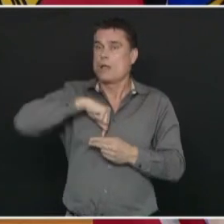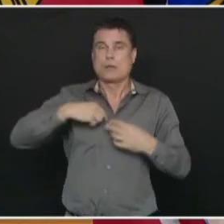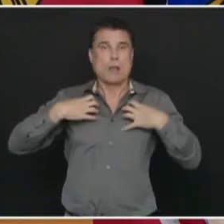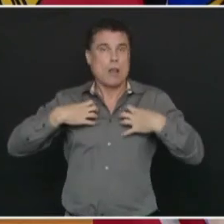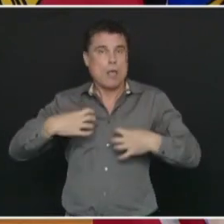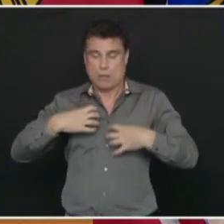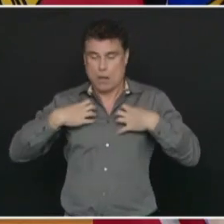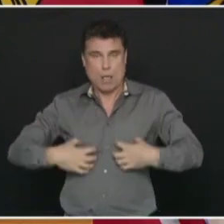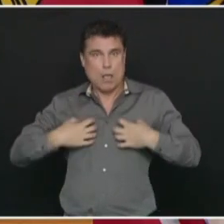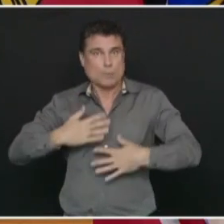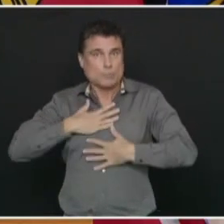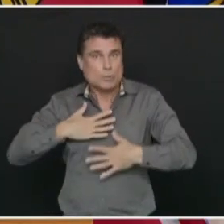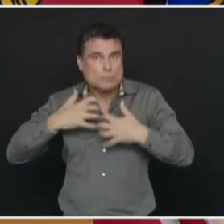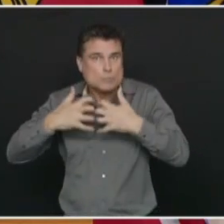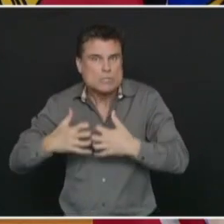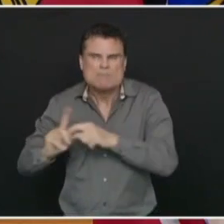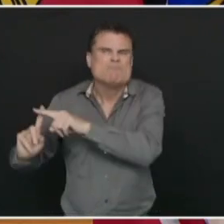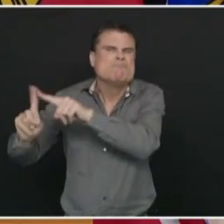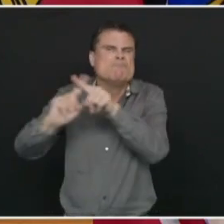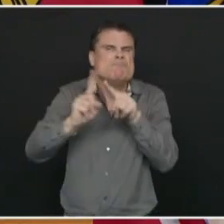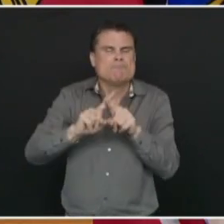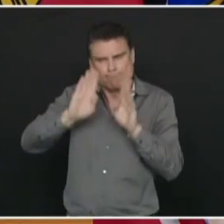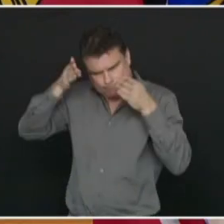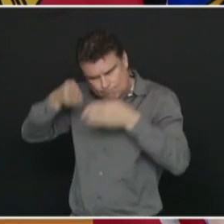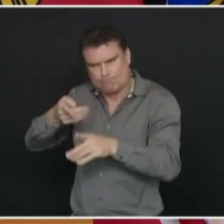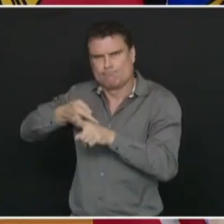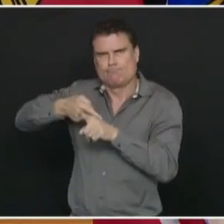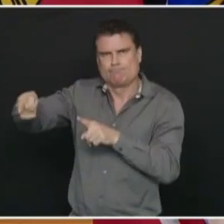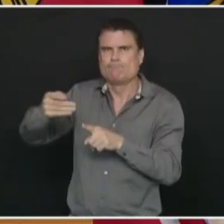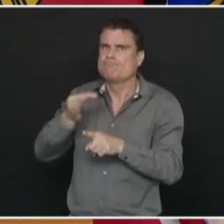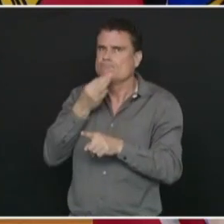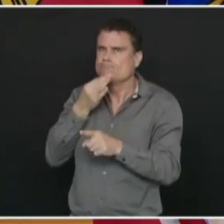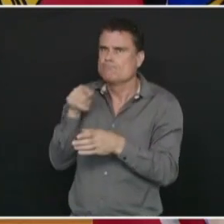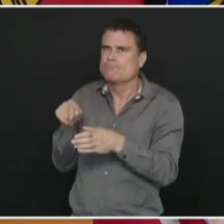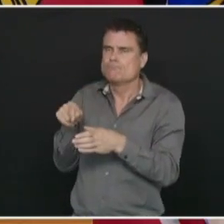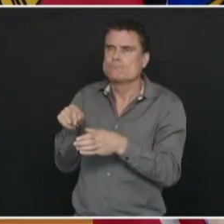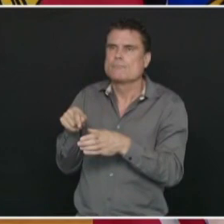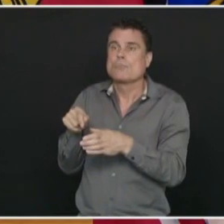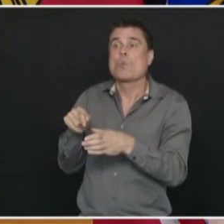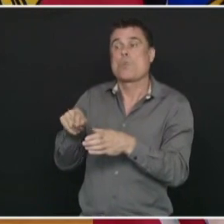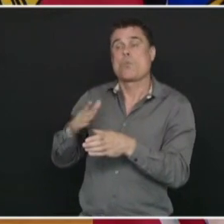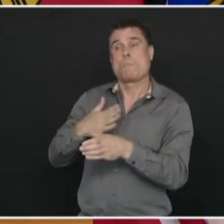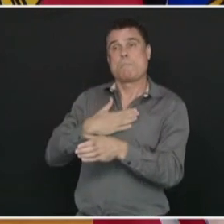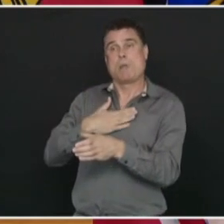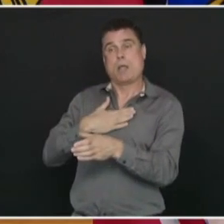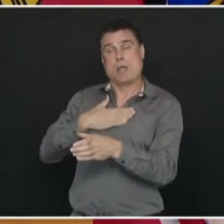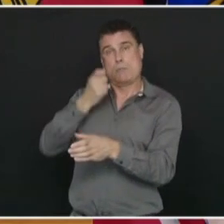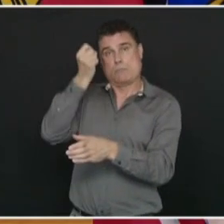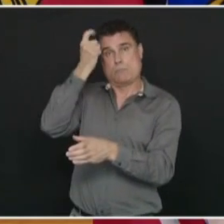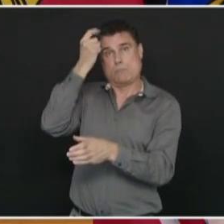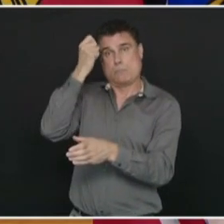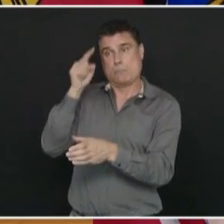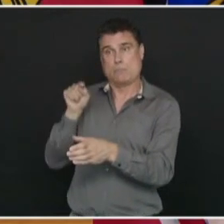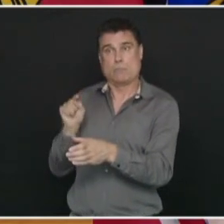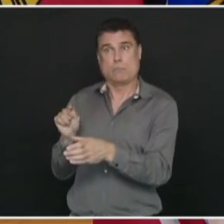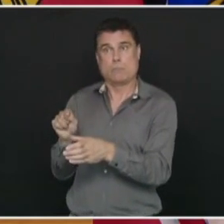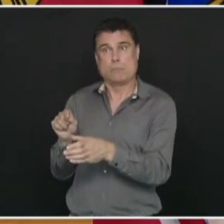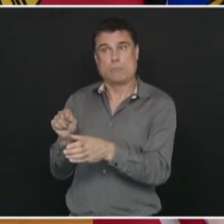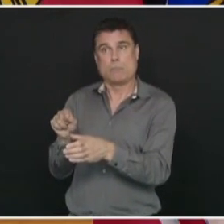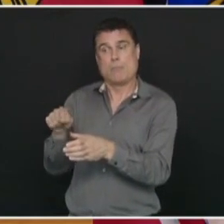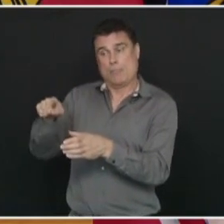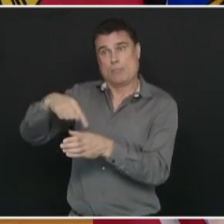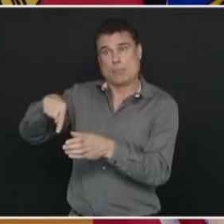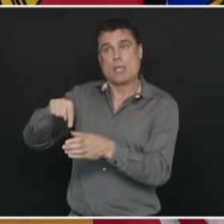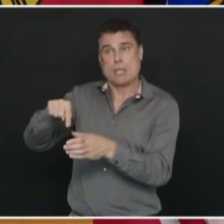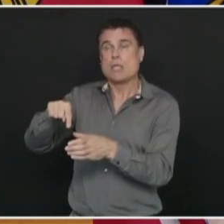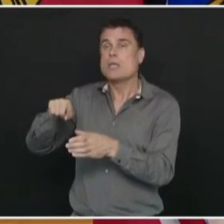At what point do you think it's necessary to, close all of these spaces down? Yeah, you know what? I'm